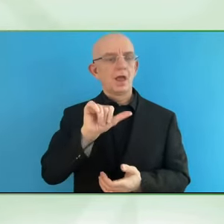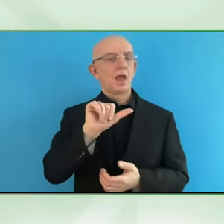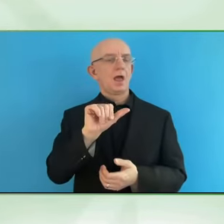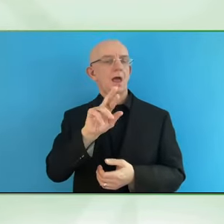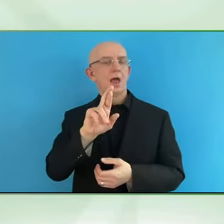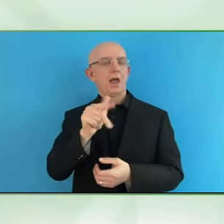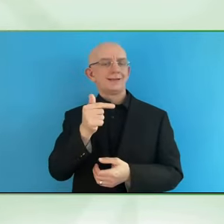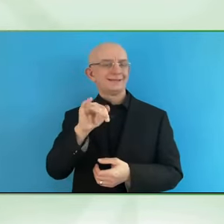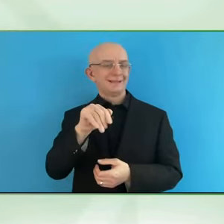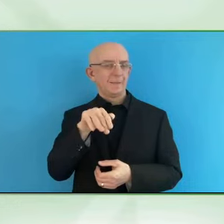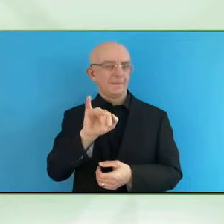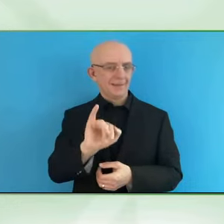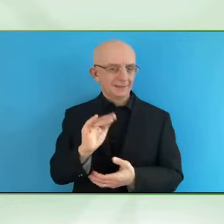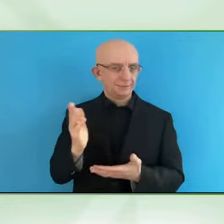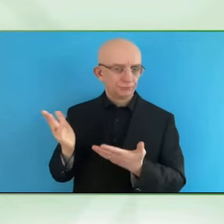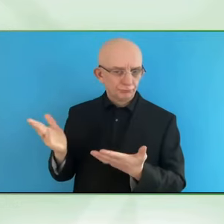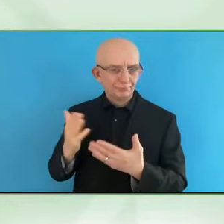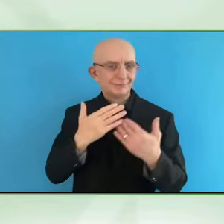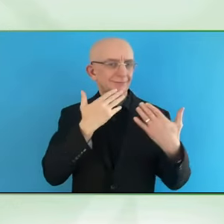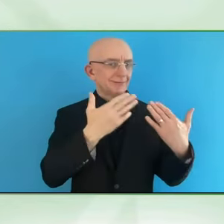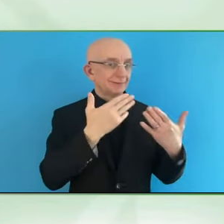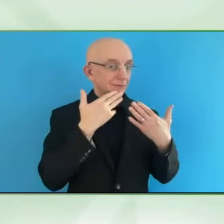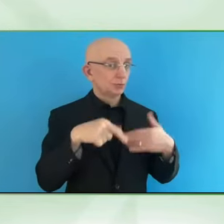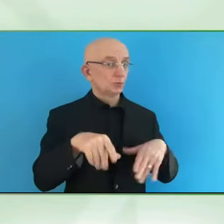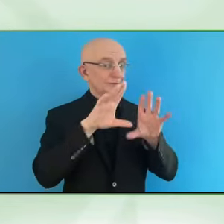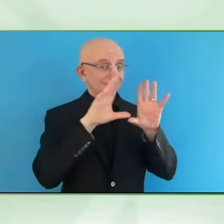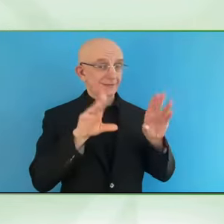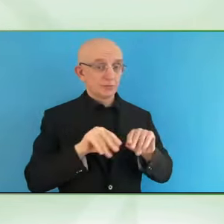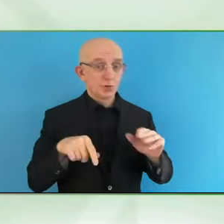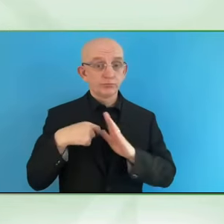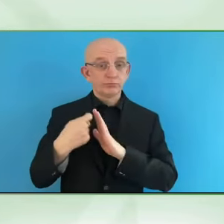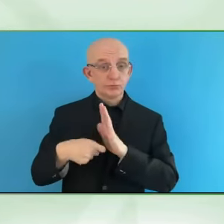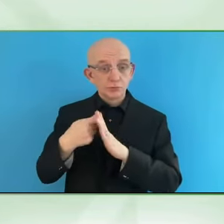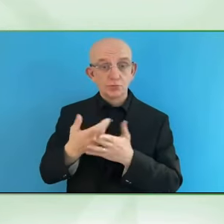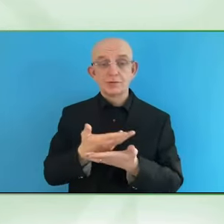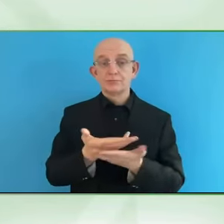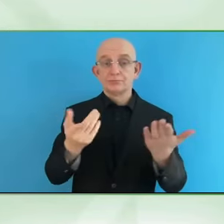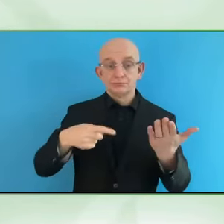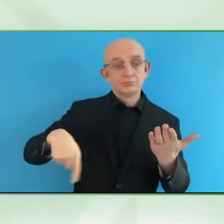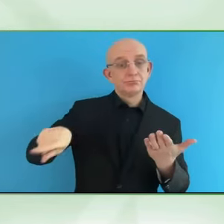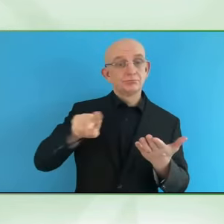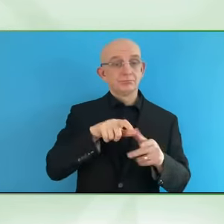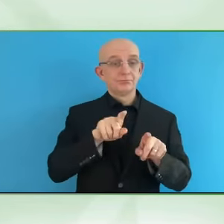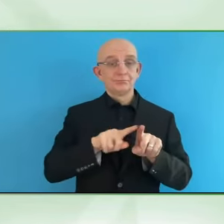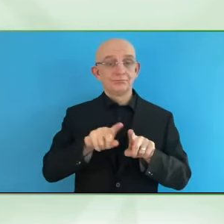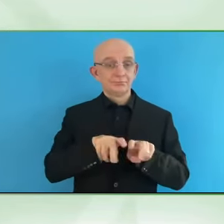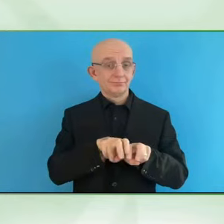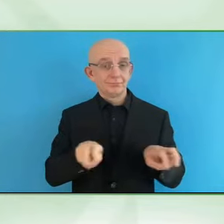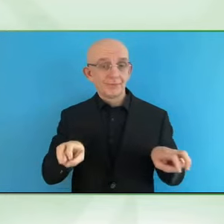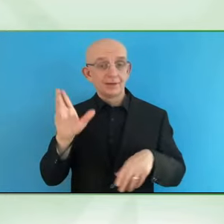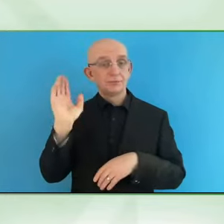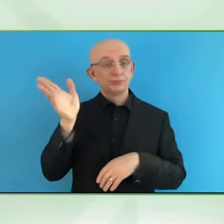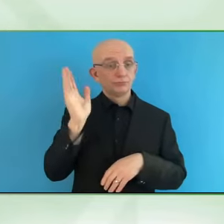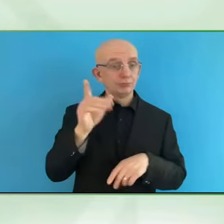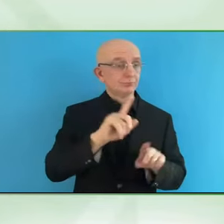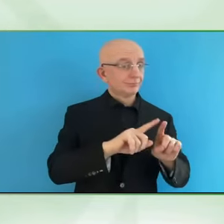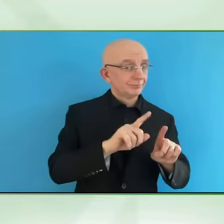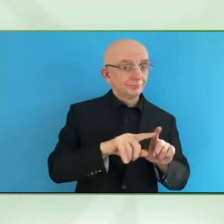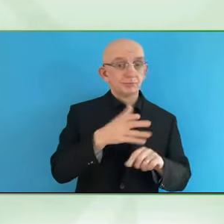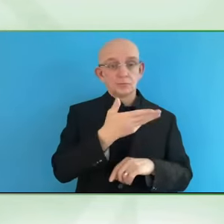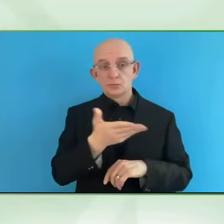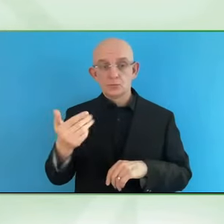Rachel says, to place it in a global perspective. We have heard from three European countries, but this is by no means a European